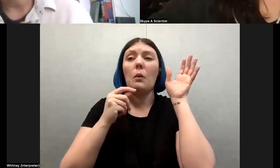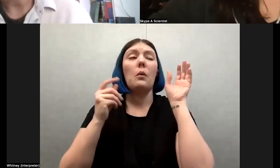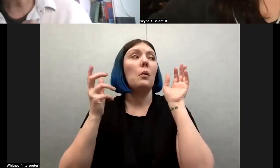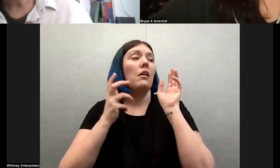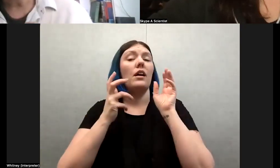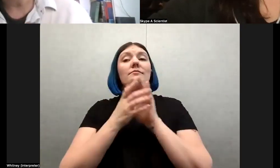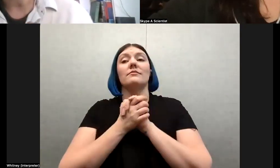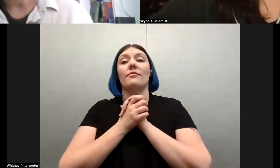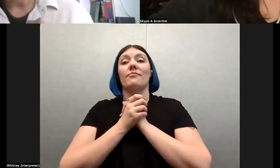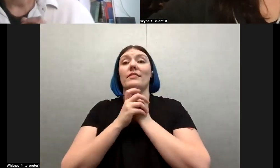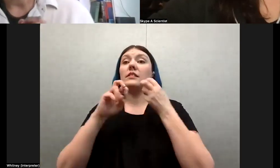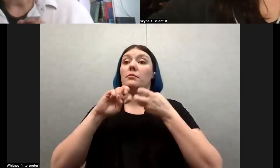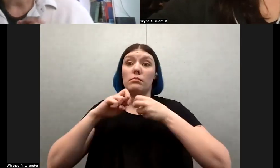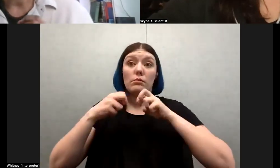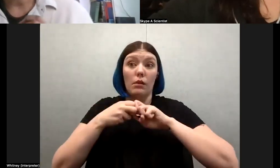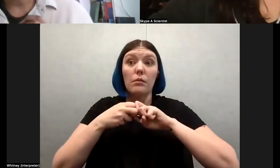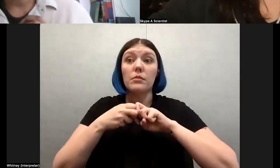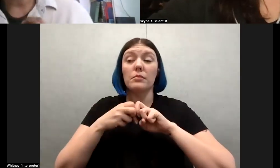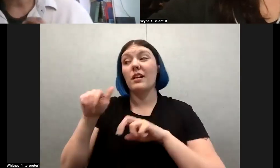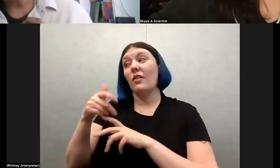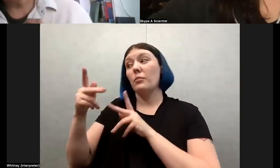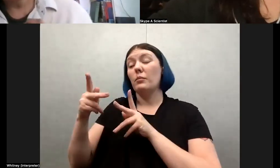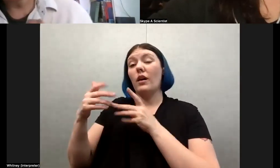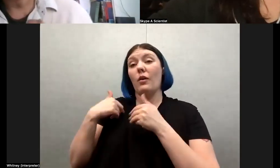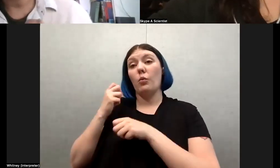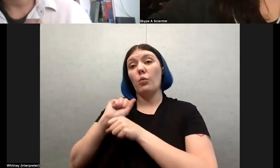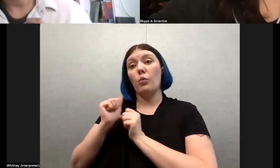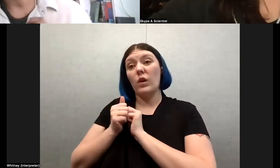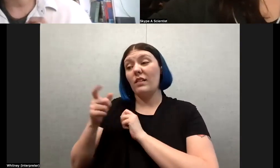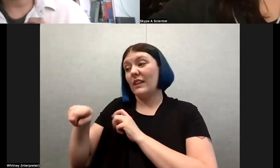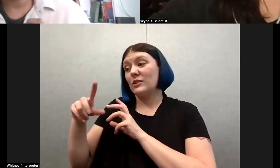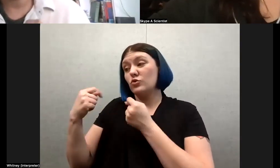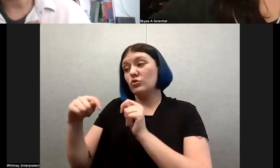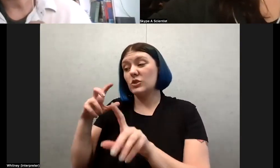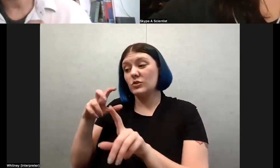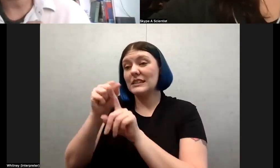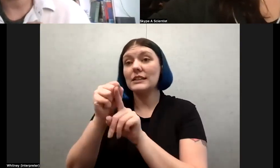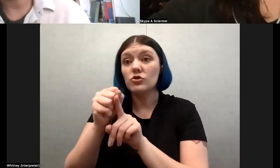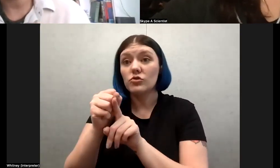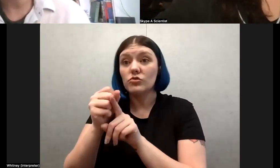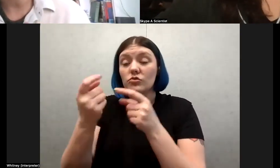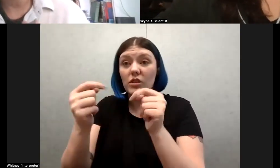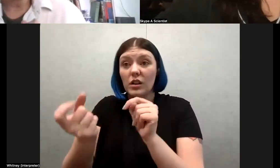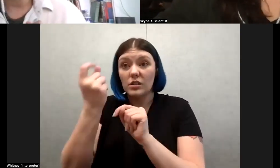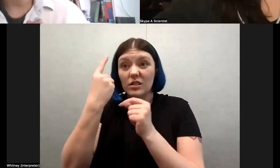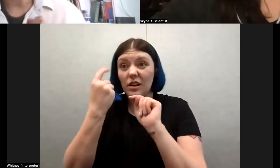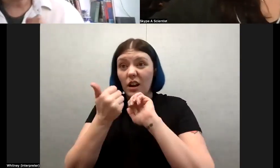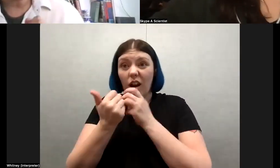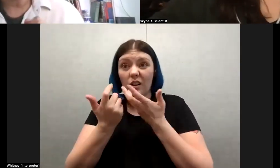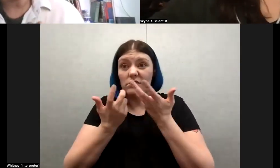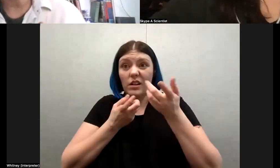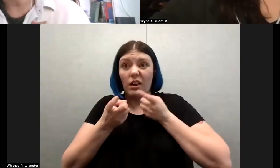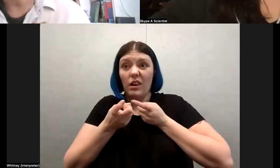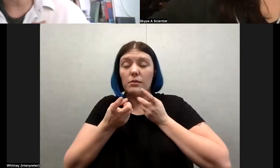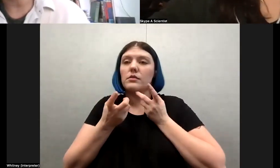have coworkers who they go out there and they try to catch Burmese pythons to try and understand like what we can do about it. But it's definitely an